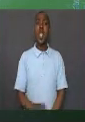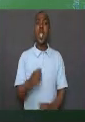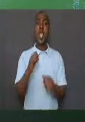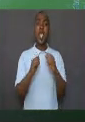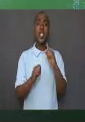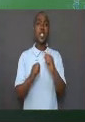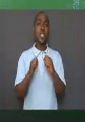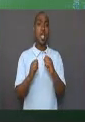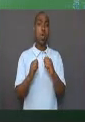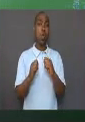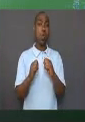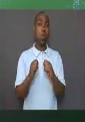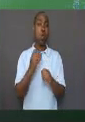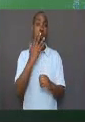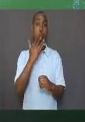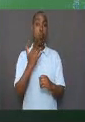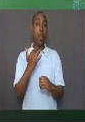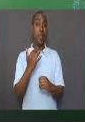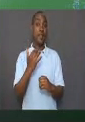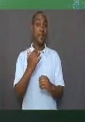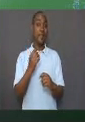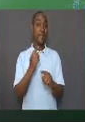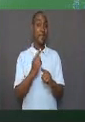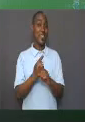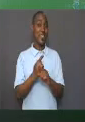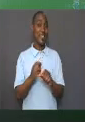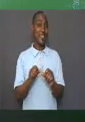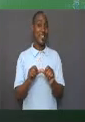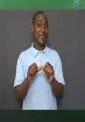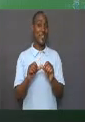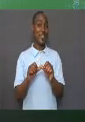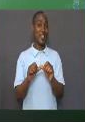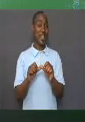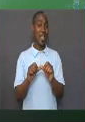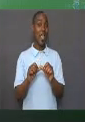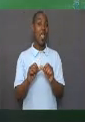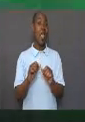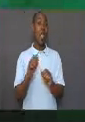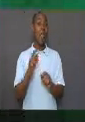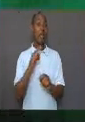of blood are complementary and which types are not.